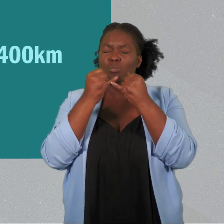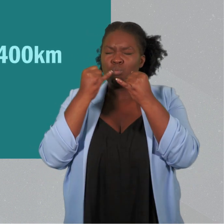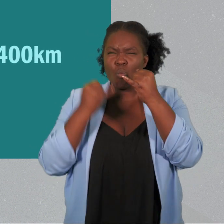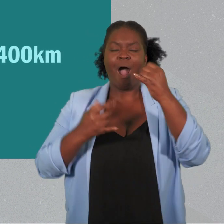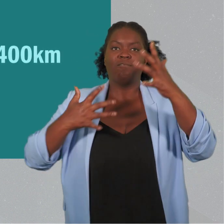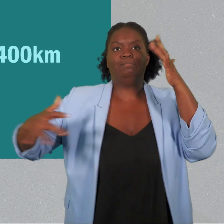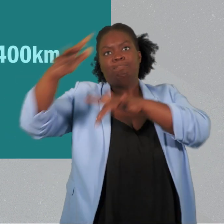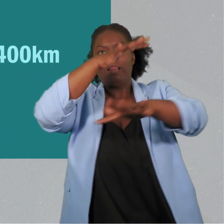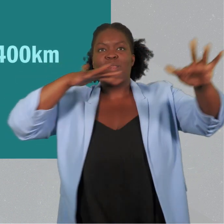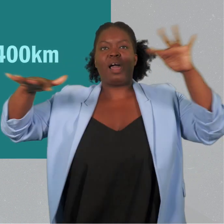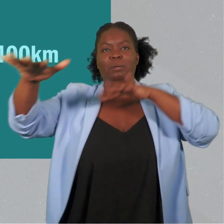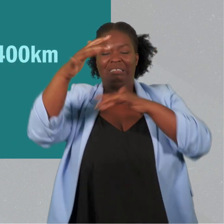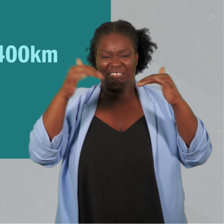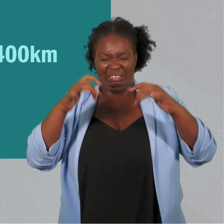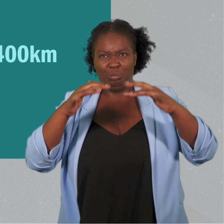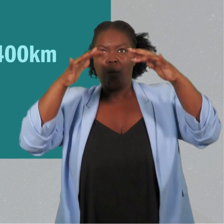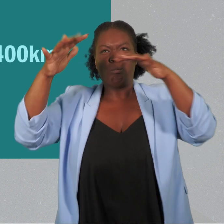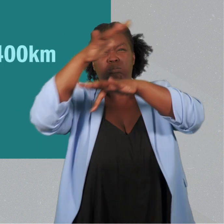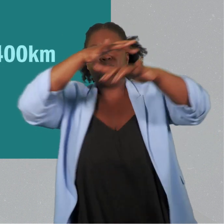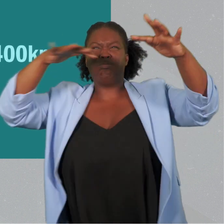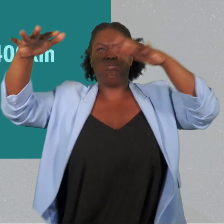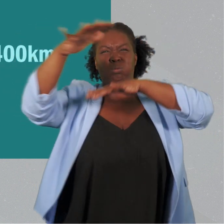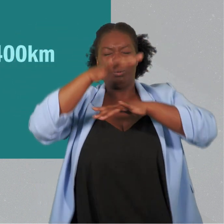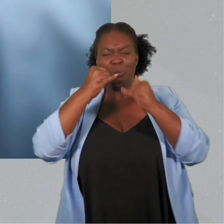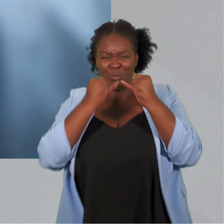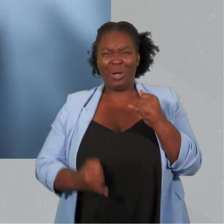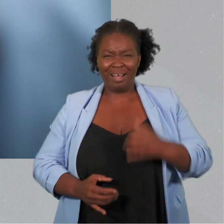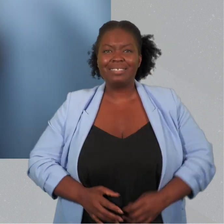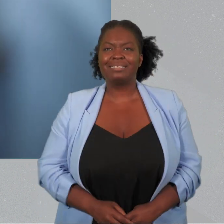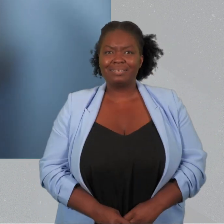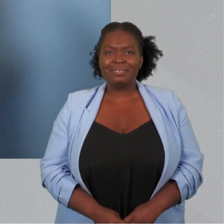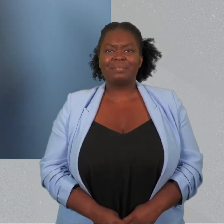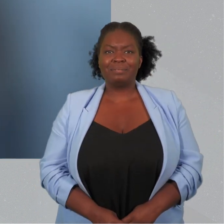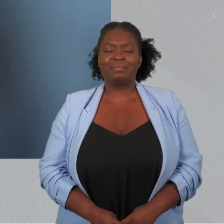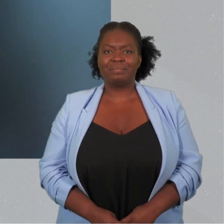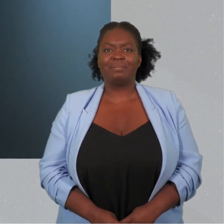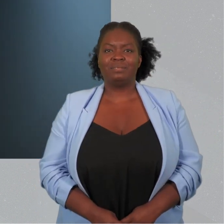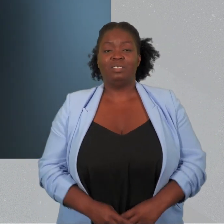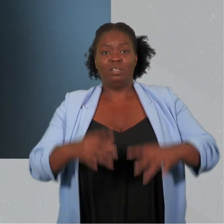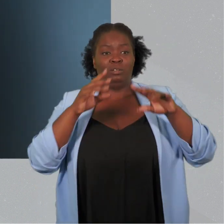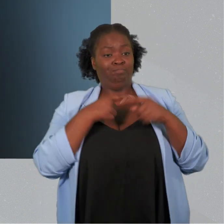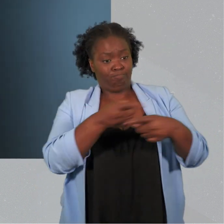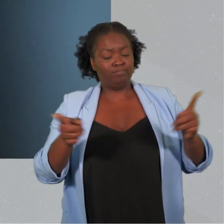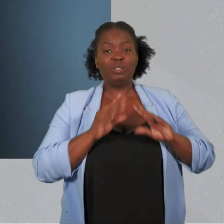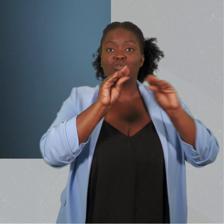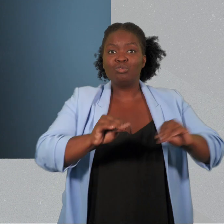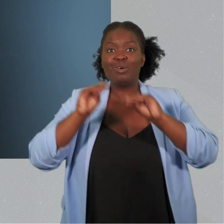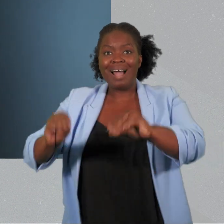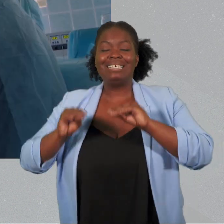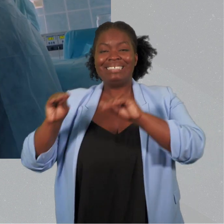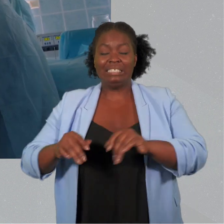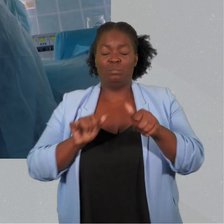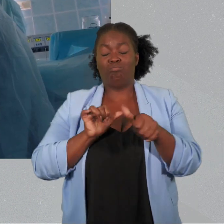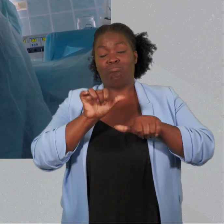polluter in terms of global warming potential. Through training and procedural changes, the Trust started to reduce its